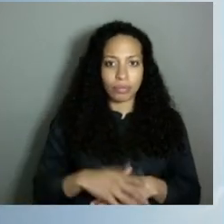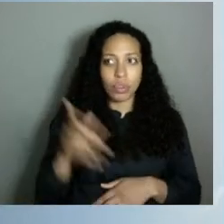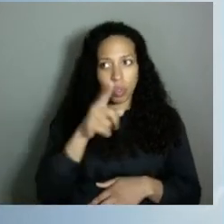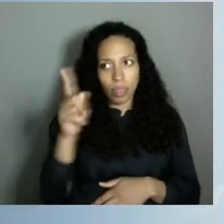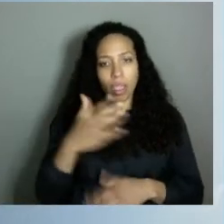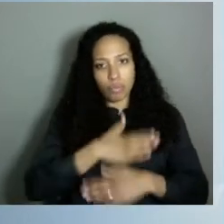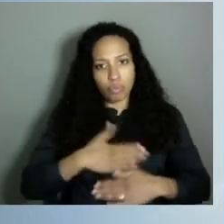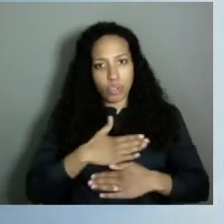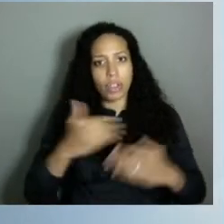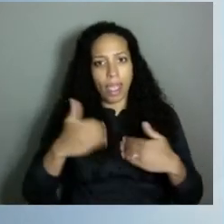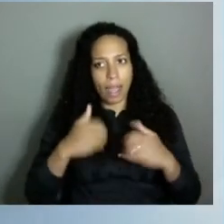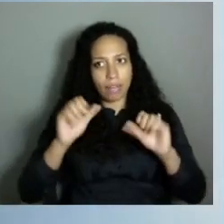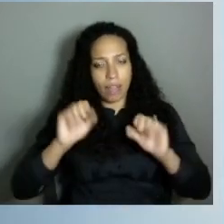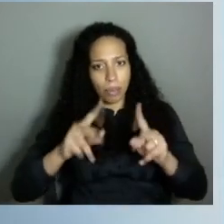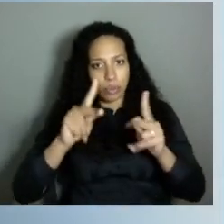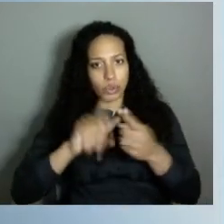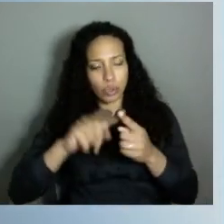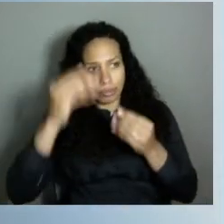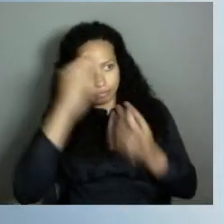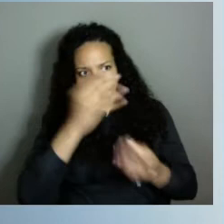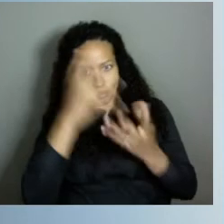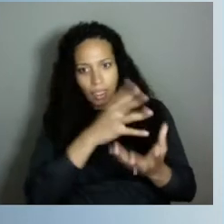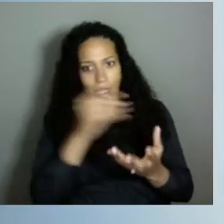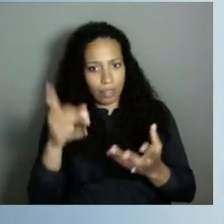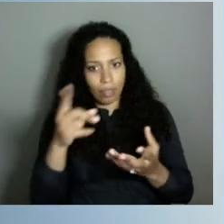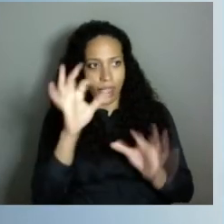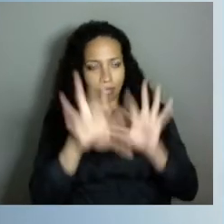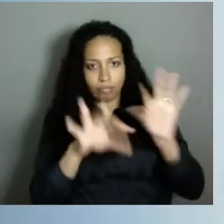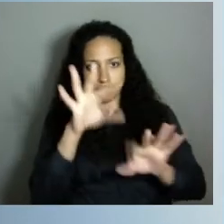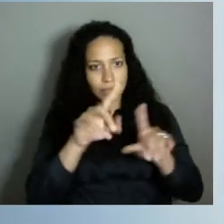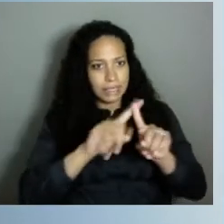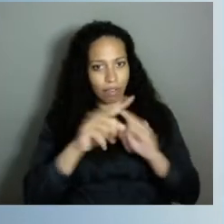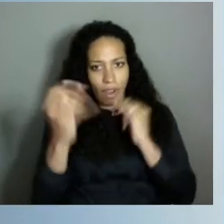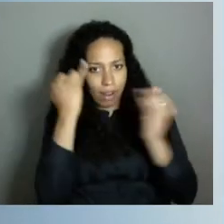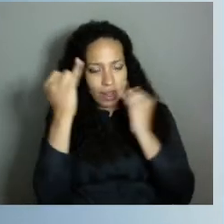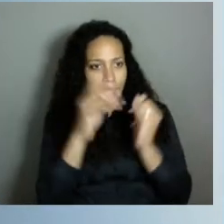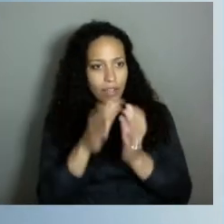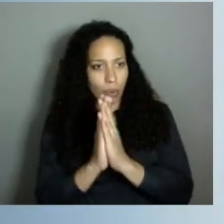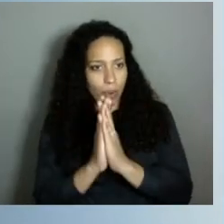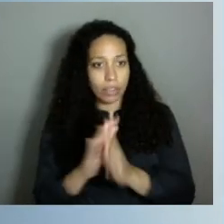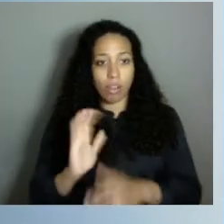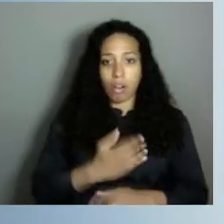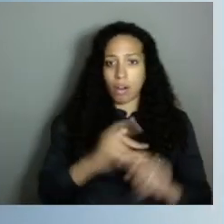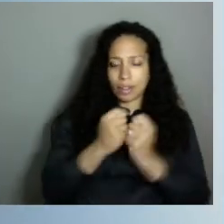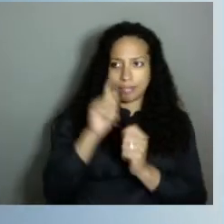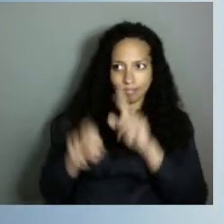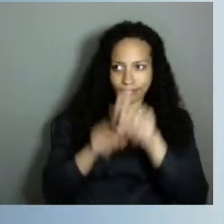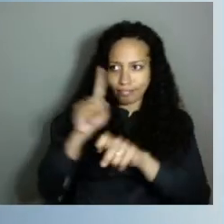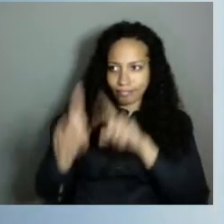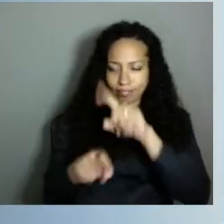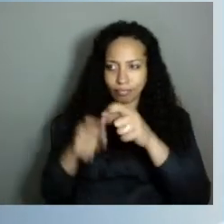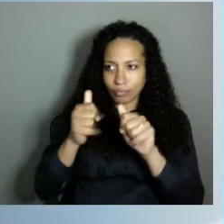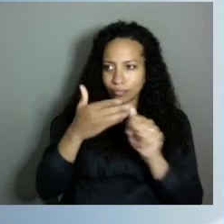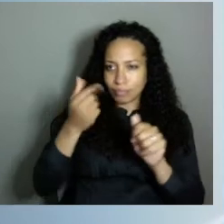quickly opened up with a wide array of ideas and requests. The CCIL team asked a lot of questions to try to better understand the